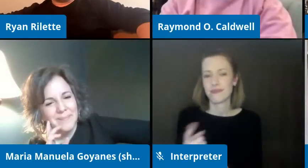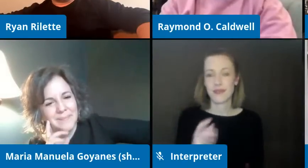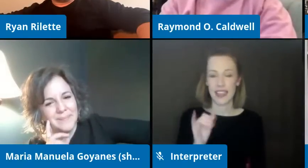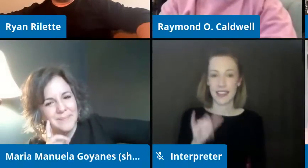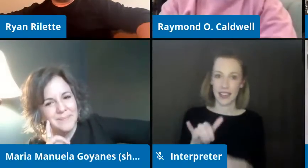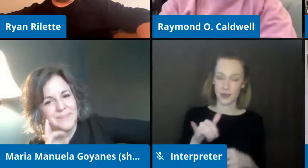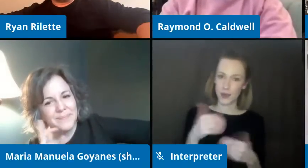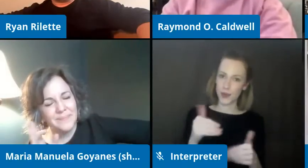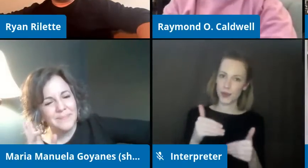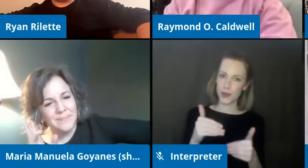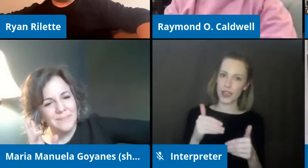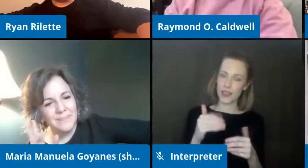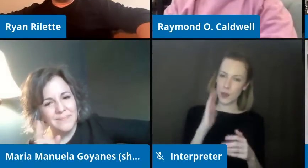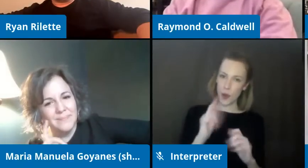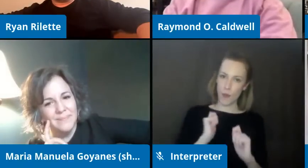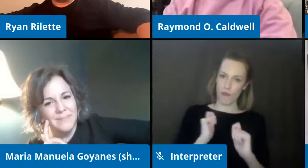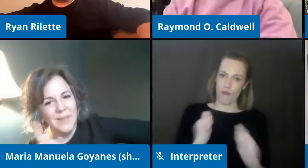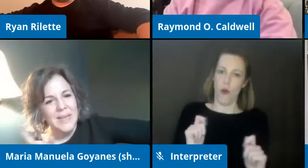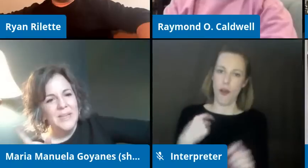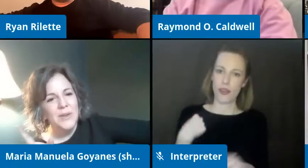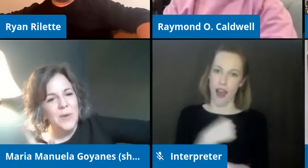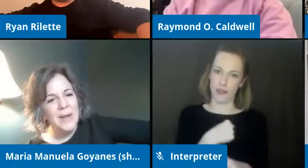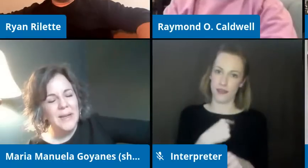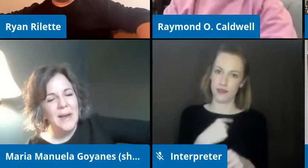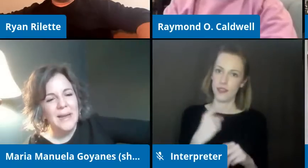those are going to pull us in both two different directions.